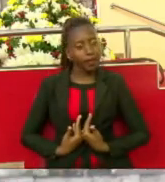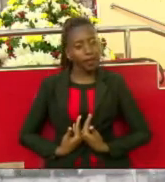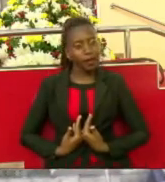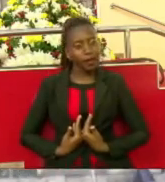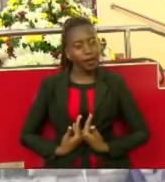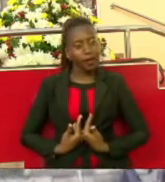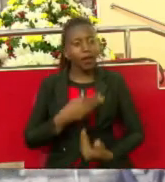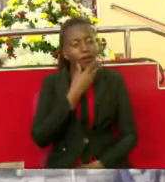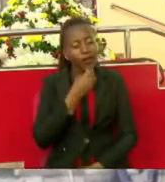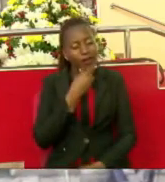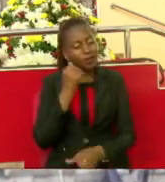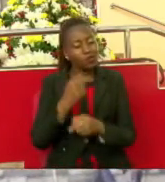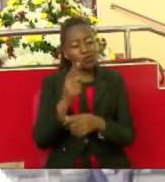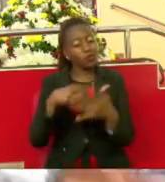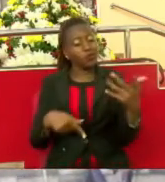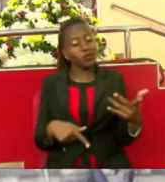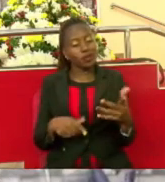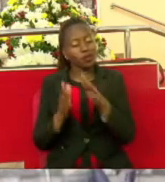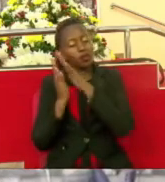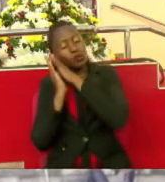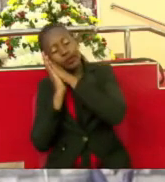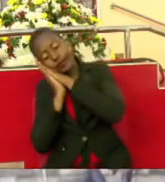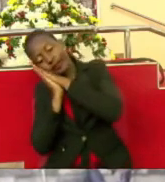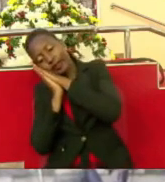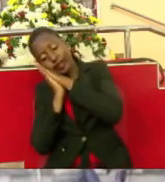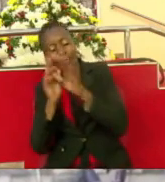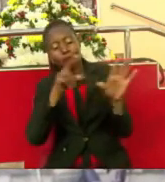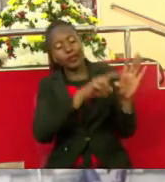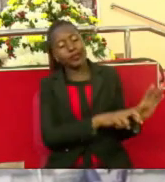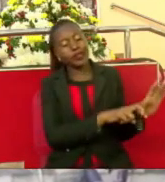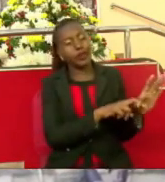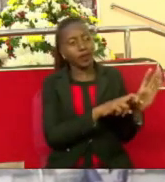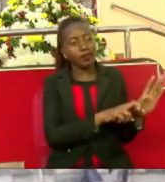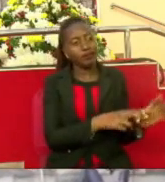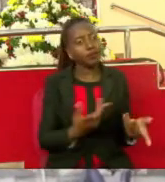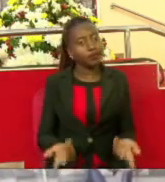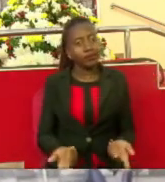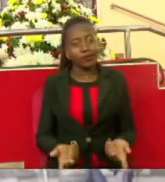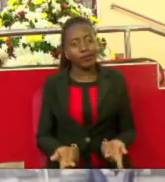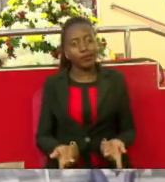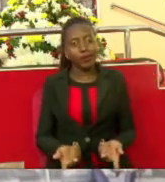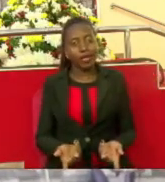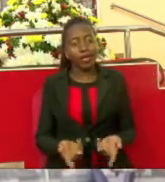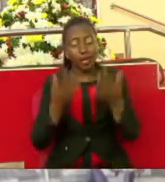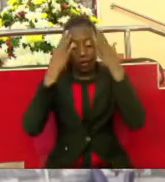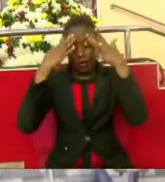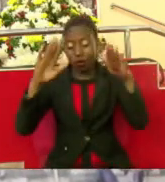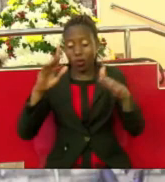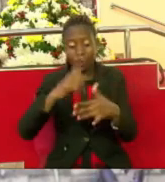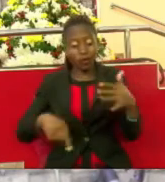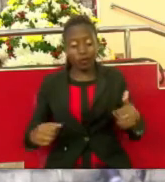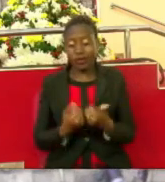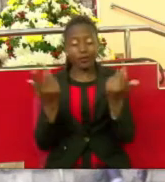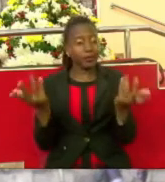baba tunafanya nini? You want to lie on the sofa. Unaenda unalala pale kwenye kiti. You know, you haven't known what has been happening. Hujajua